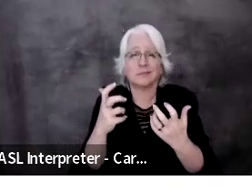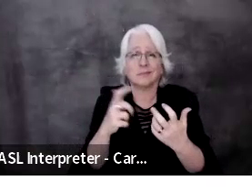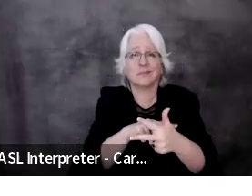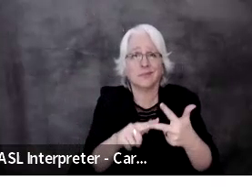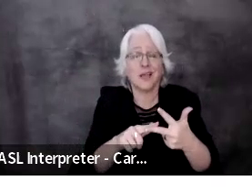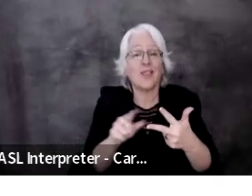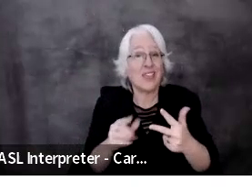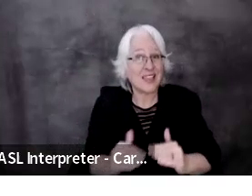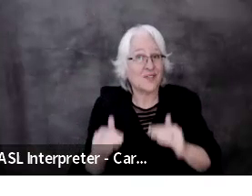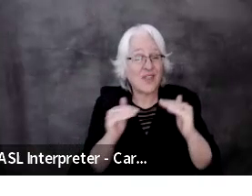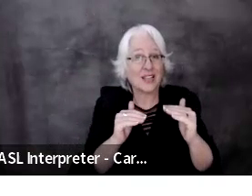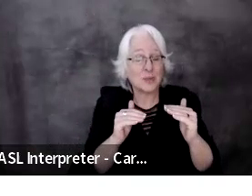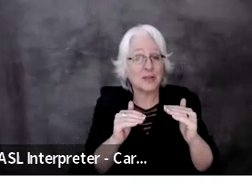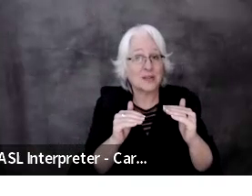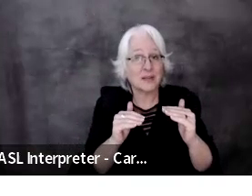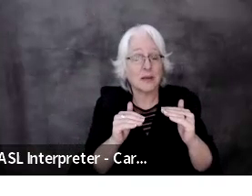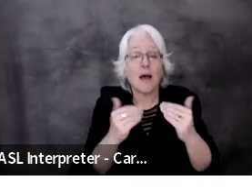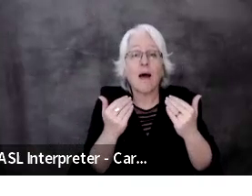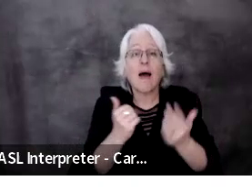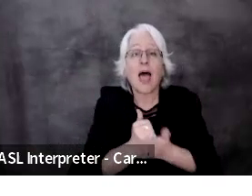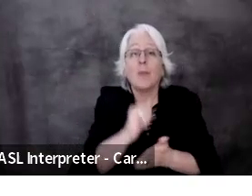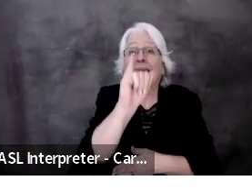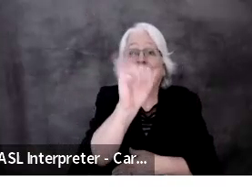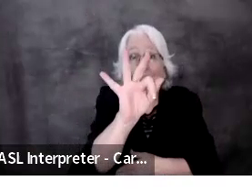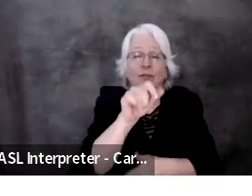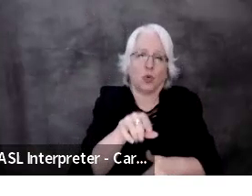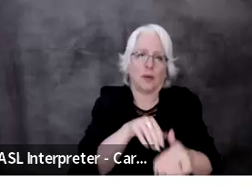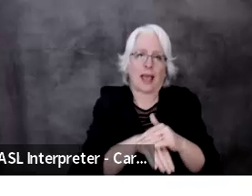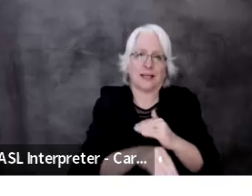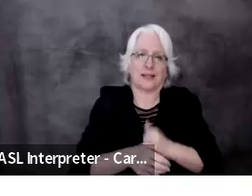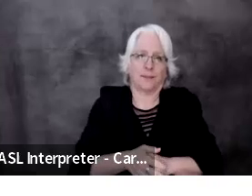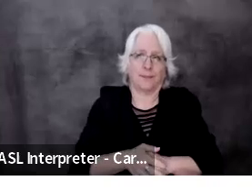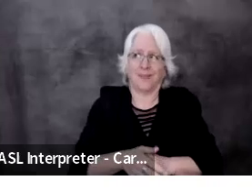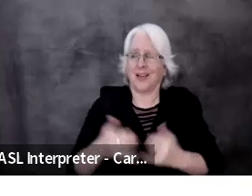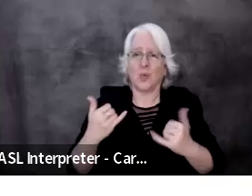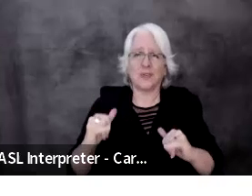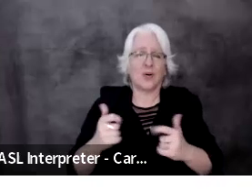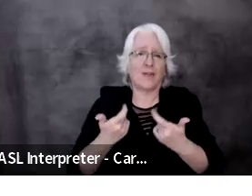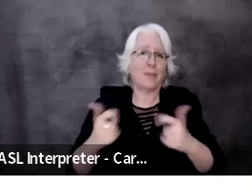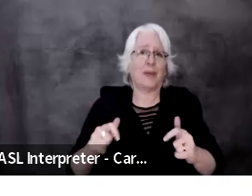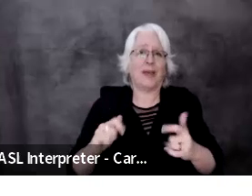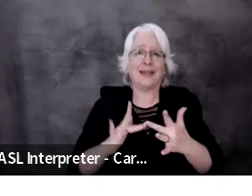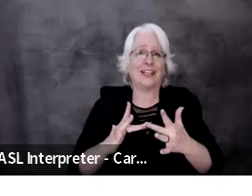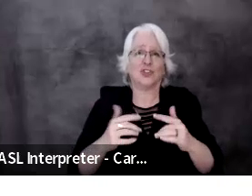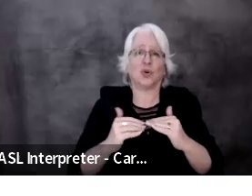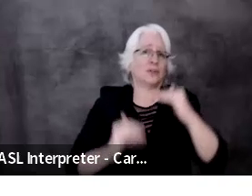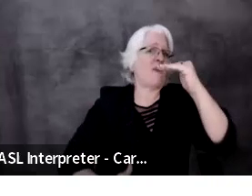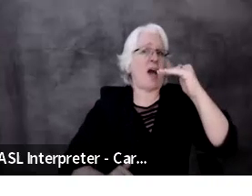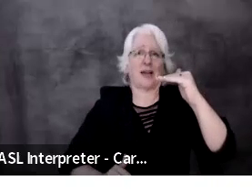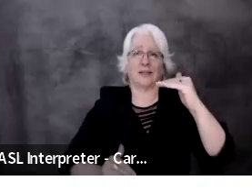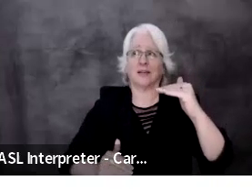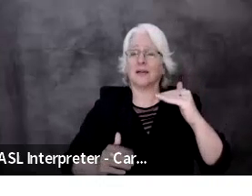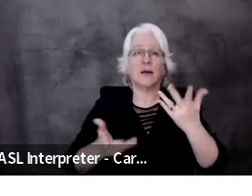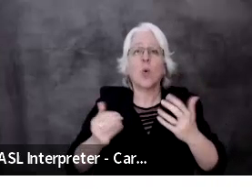advancements only help those who can access them. We still have a large digital divide in our country and globally, where more rural